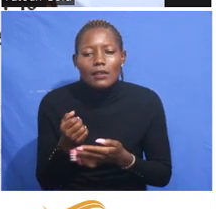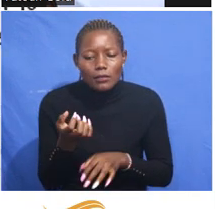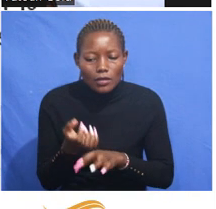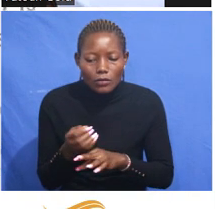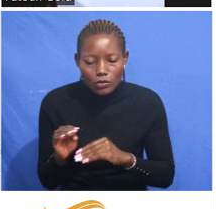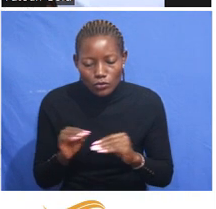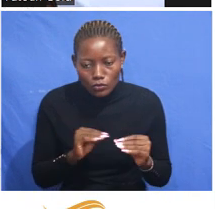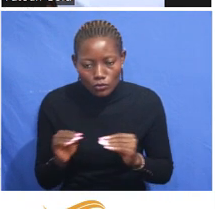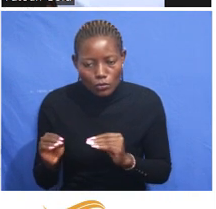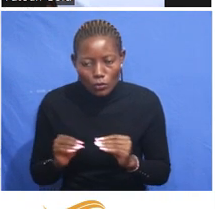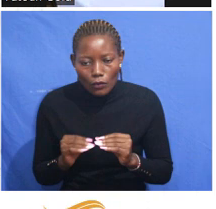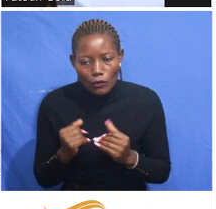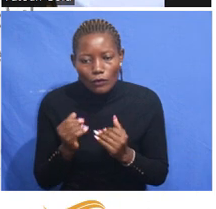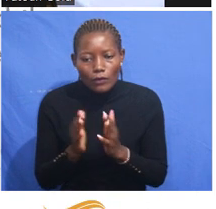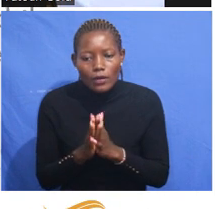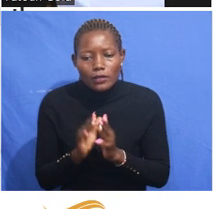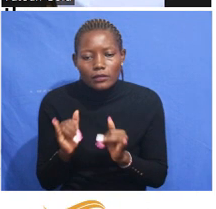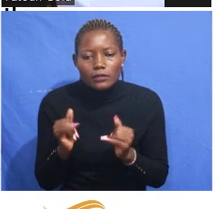denser.